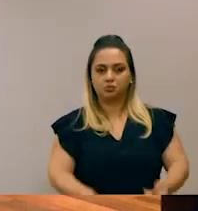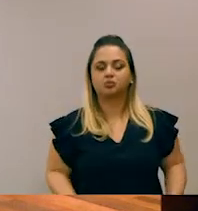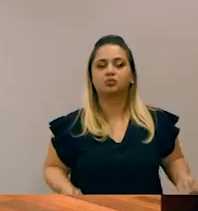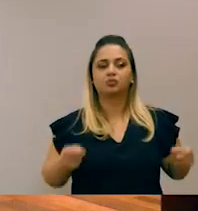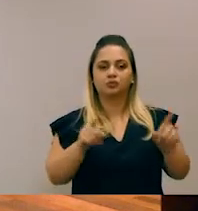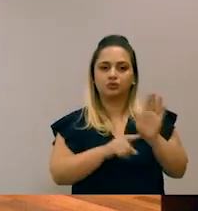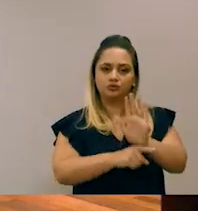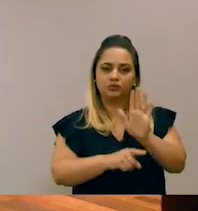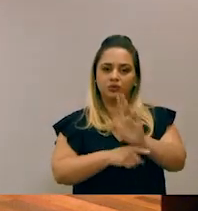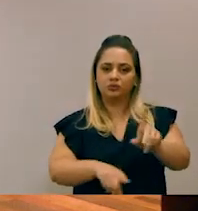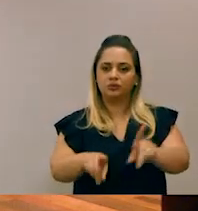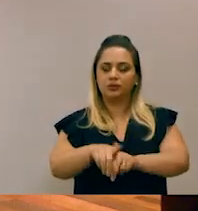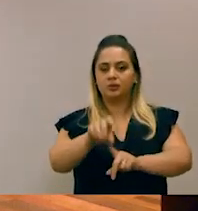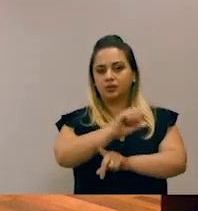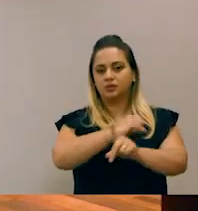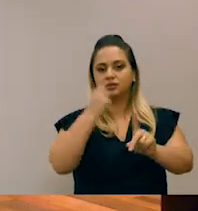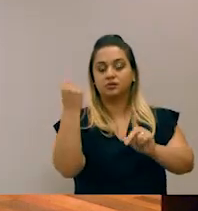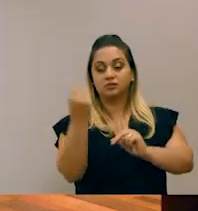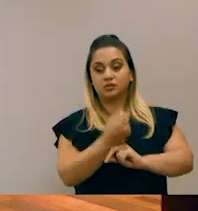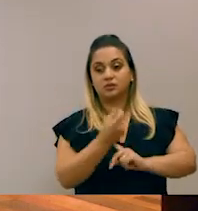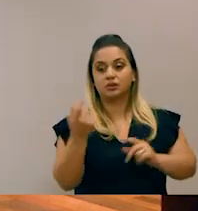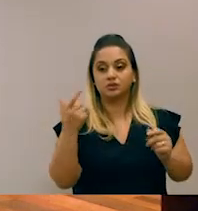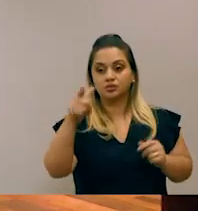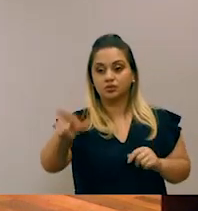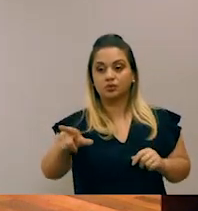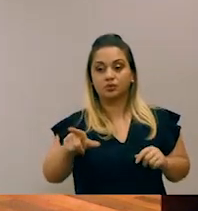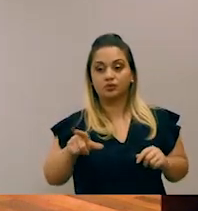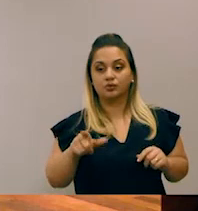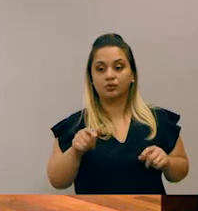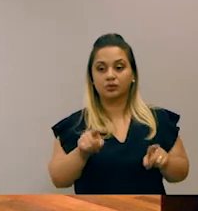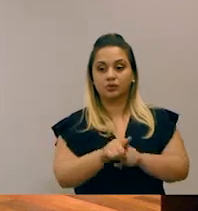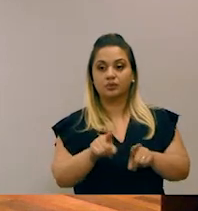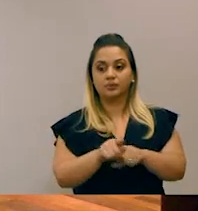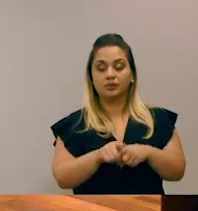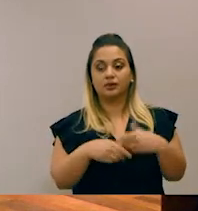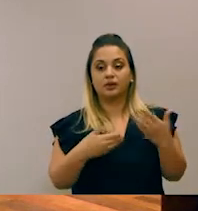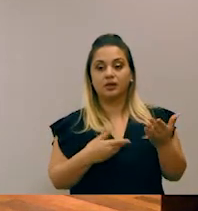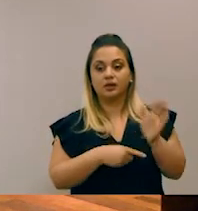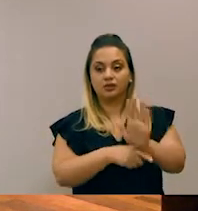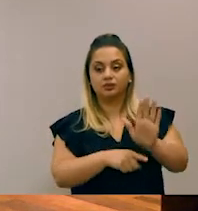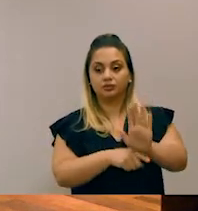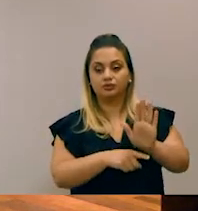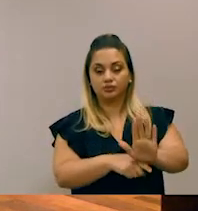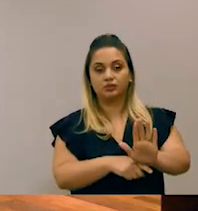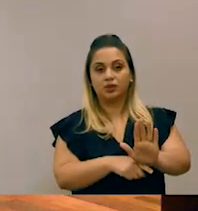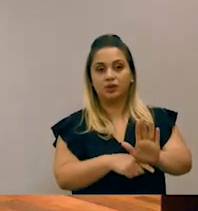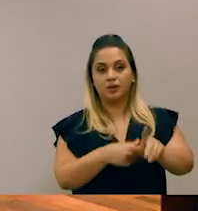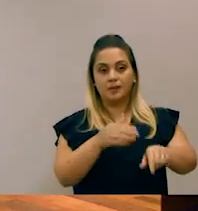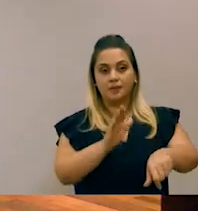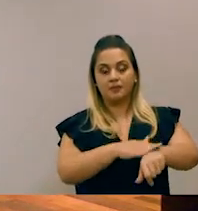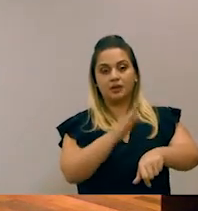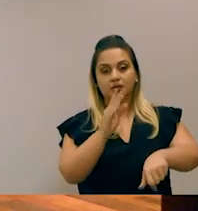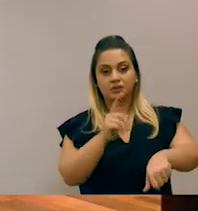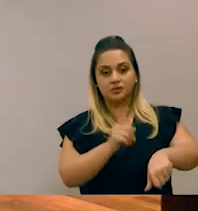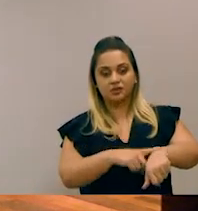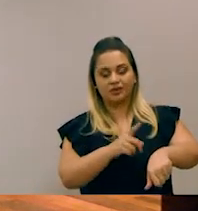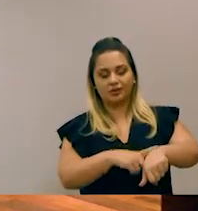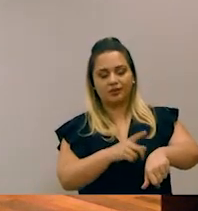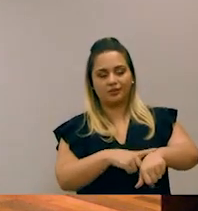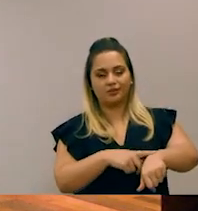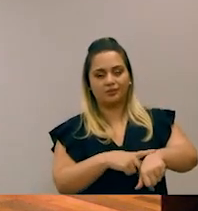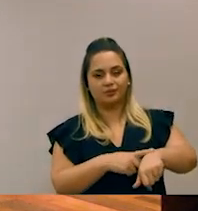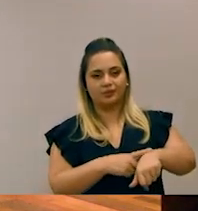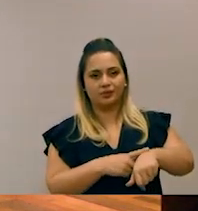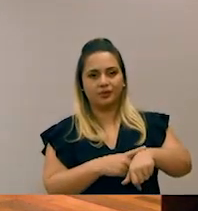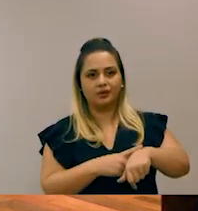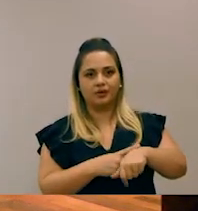as a whole to help the assistance to the citizens. Another need would be to provide more time for the public defenders